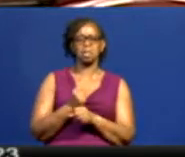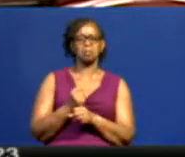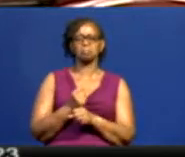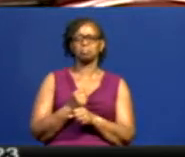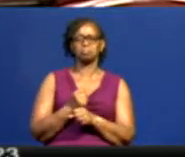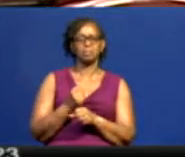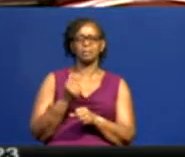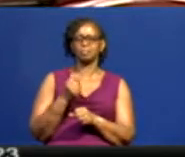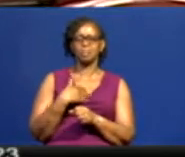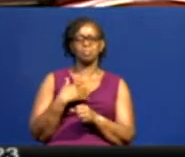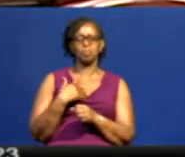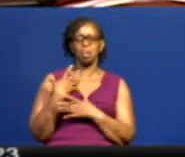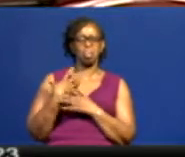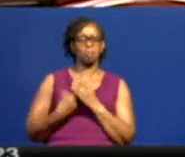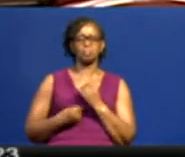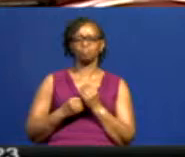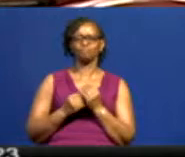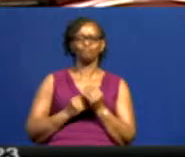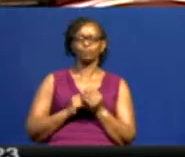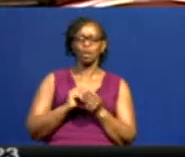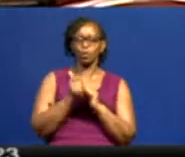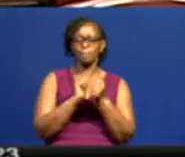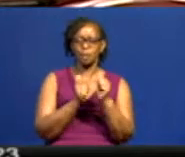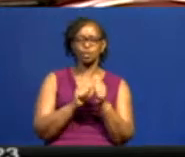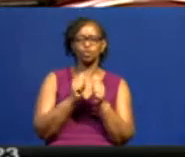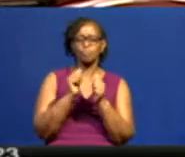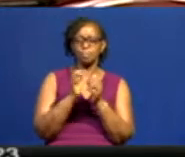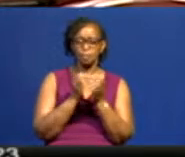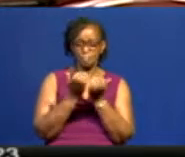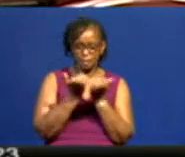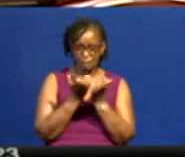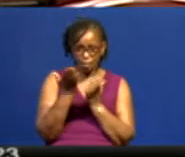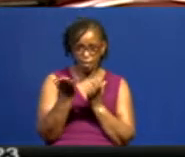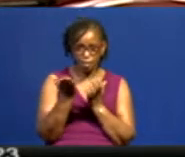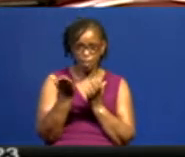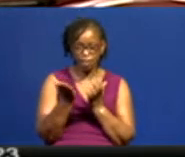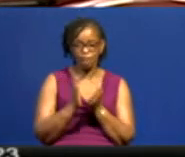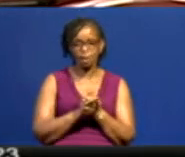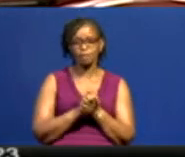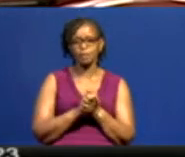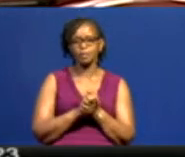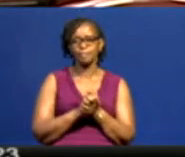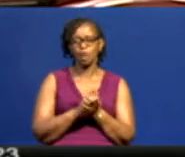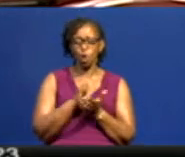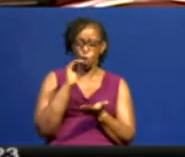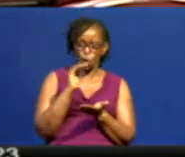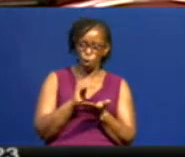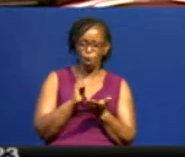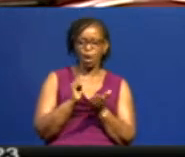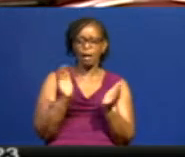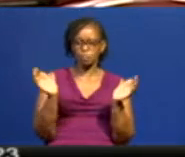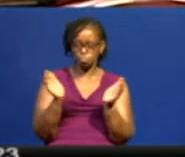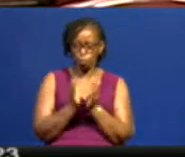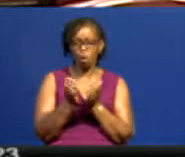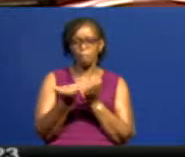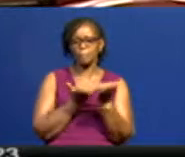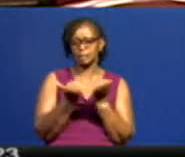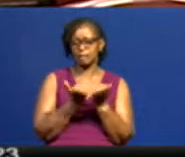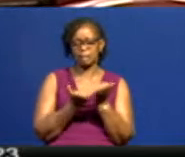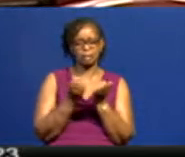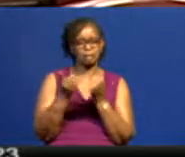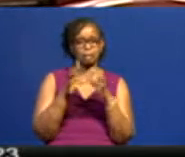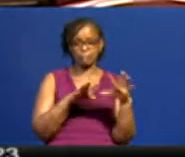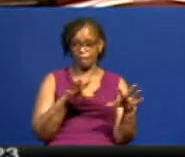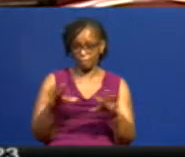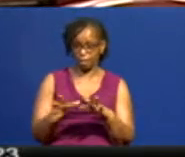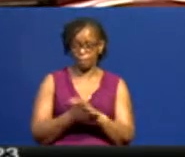competitiveness in terms of businesses, particularly the low and medium-sized businesses. Mr.